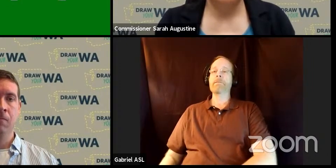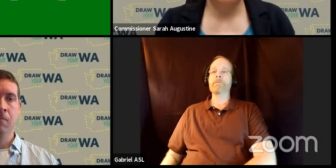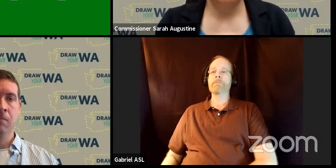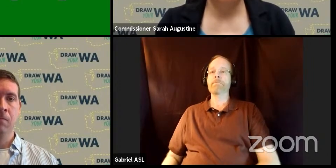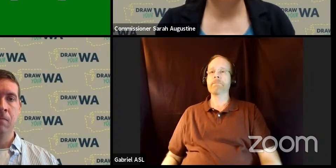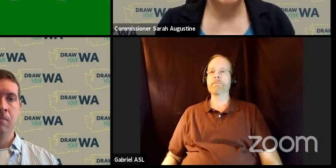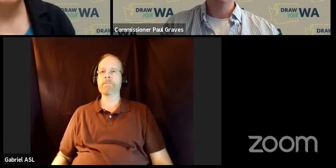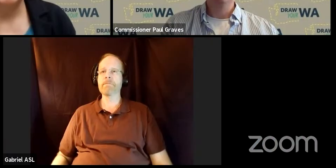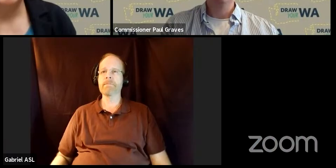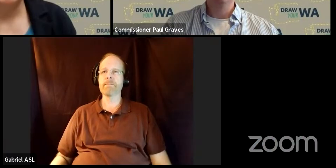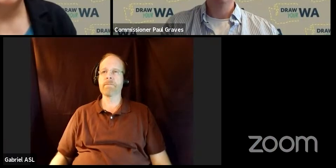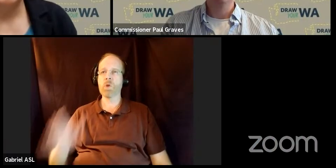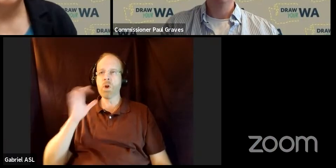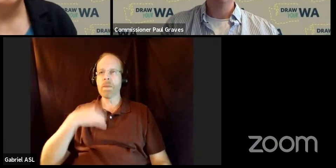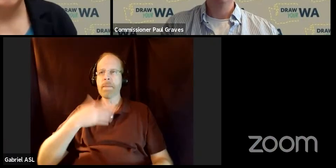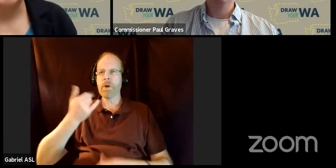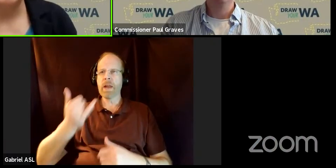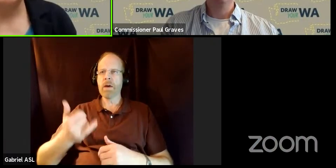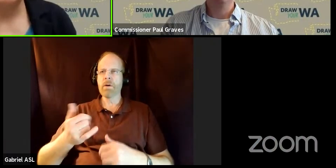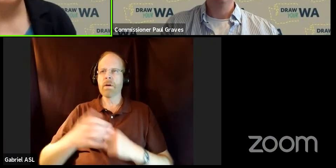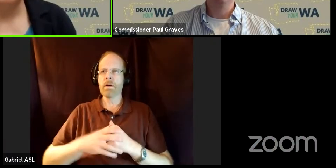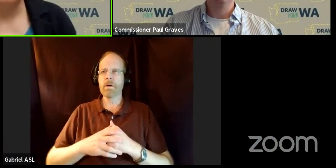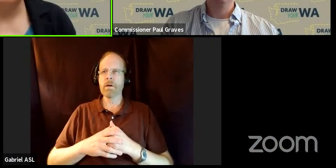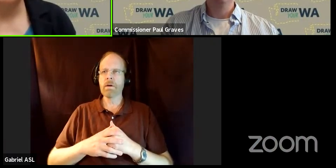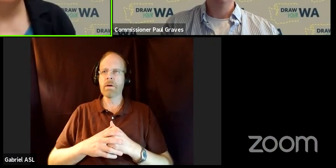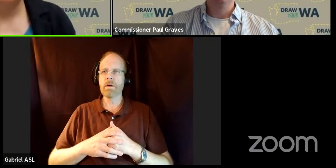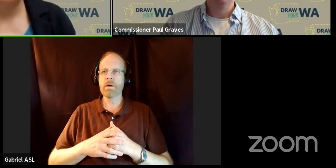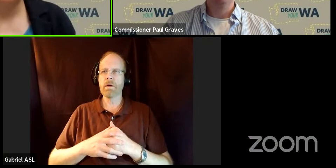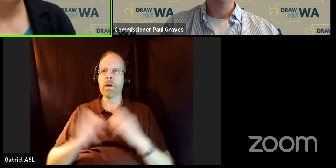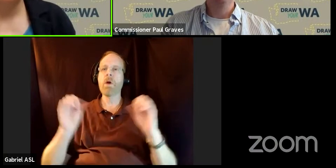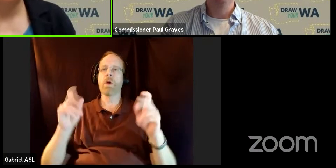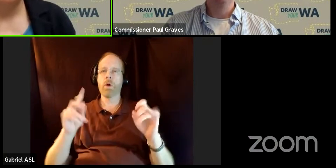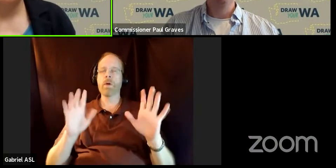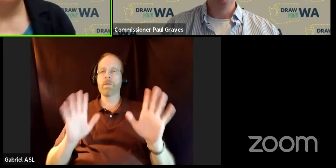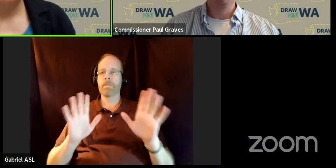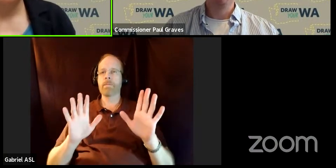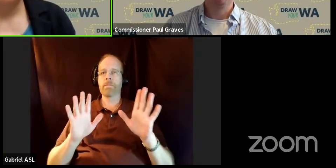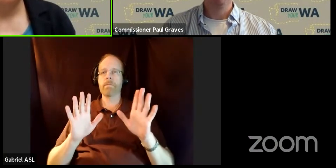Can you hear me better now? Yes. Okay. Better